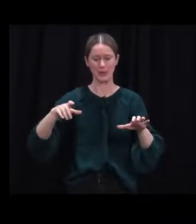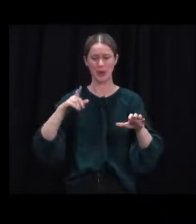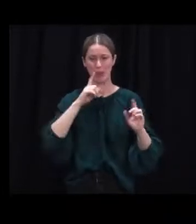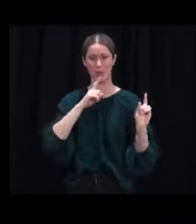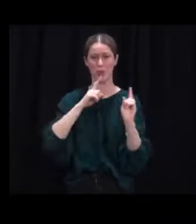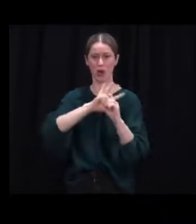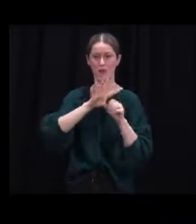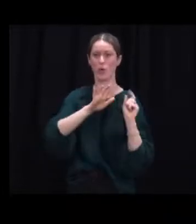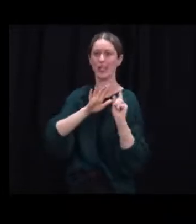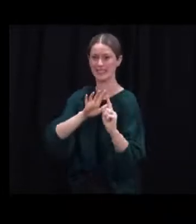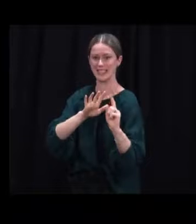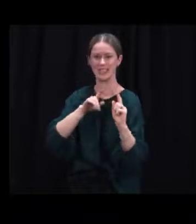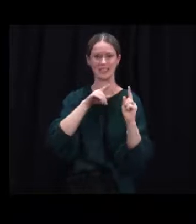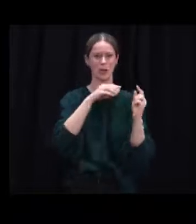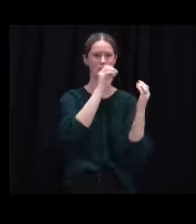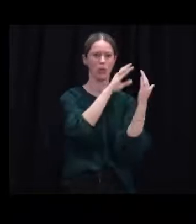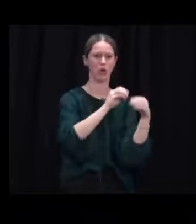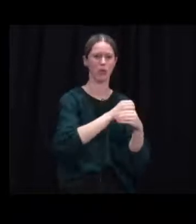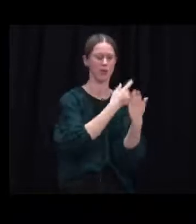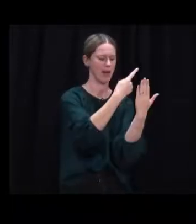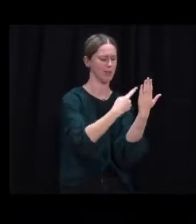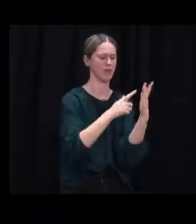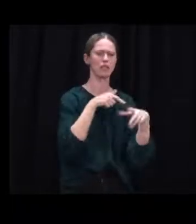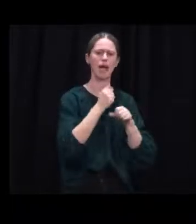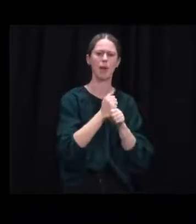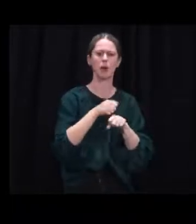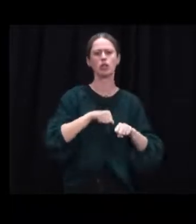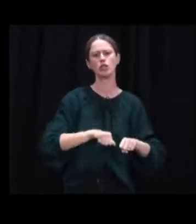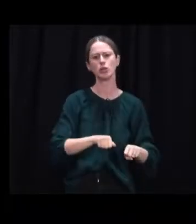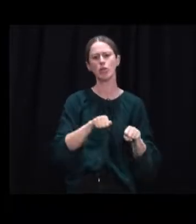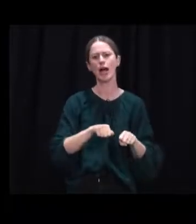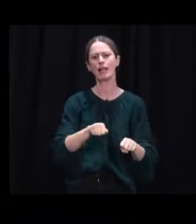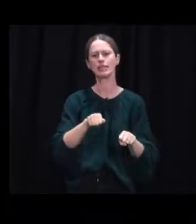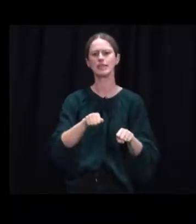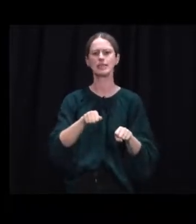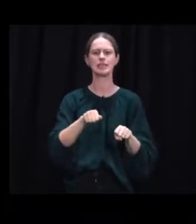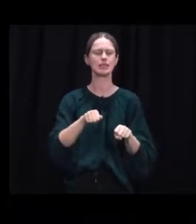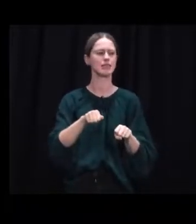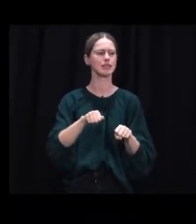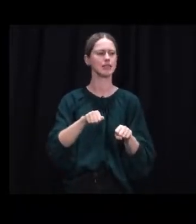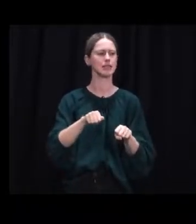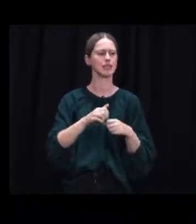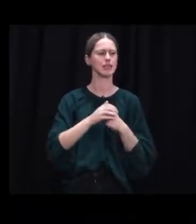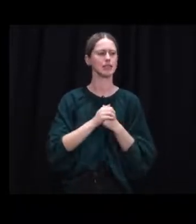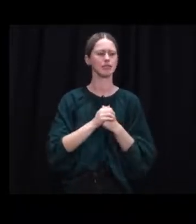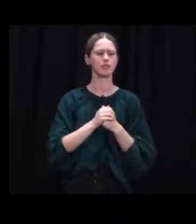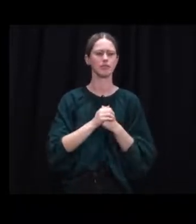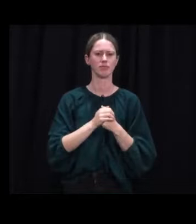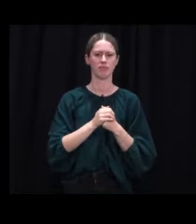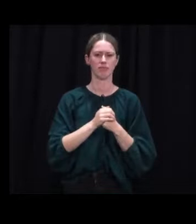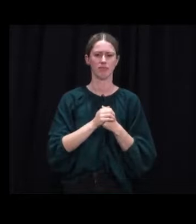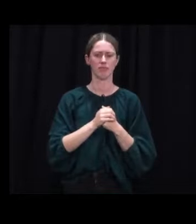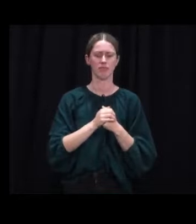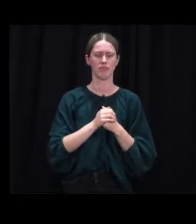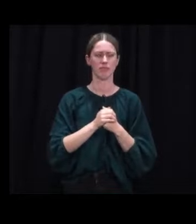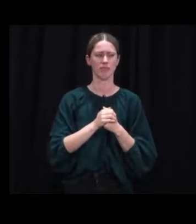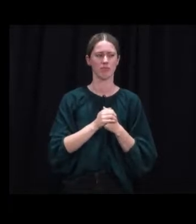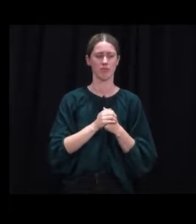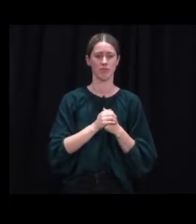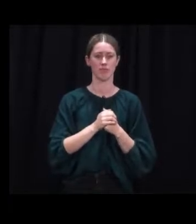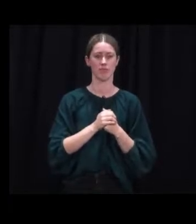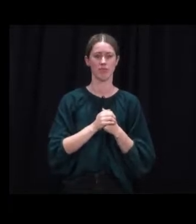There are now even more locations of interest, and those currently being added are generally supermarkets more